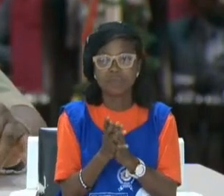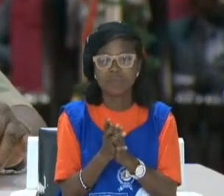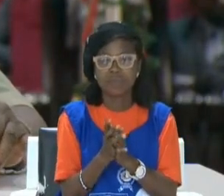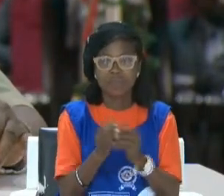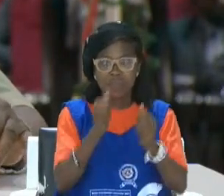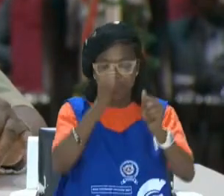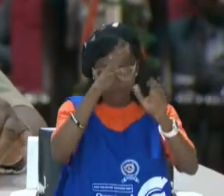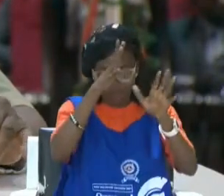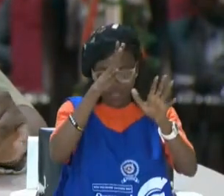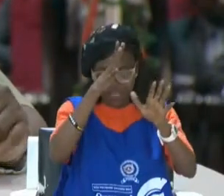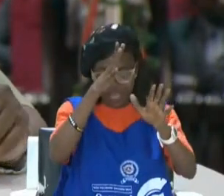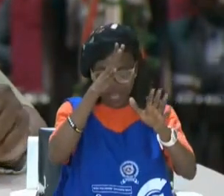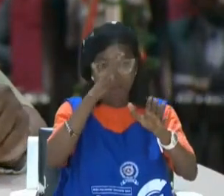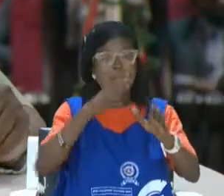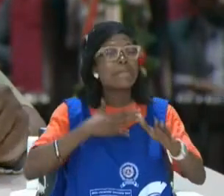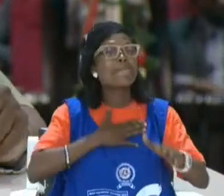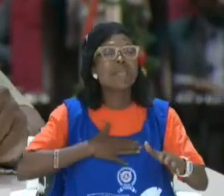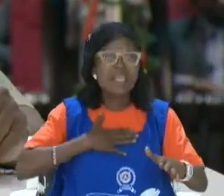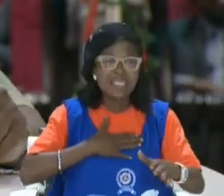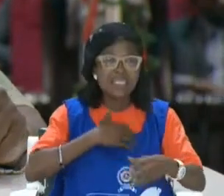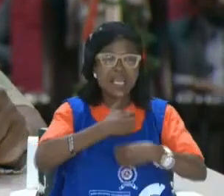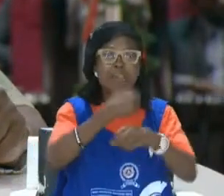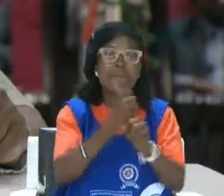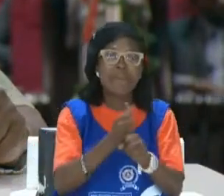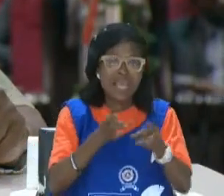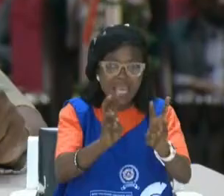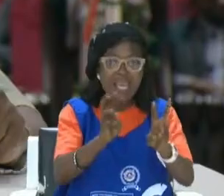Father, please make a way for me